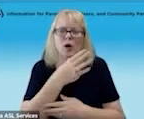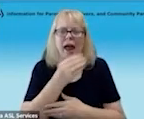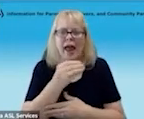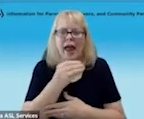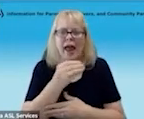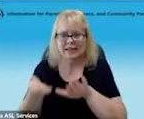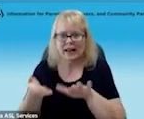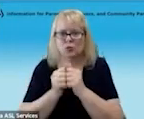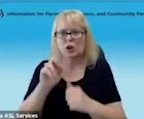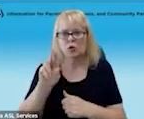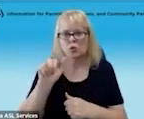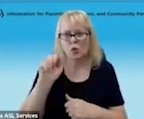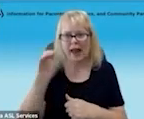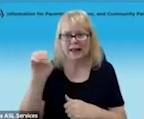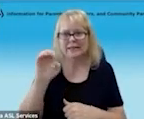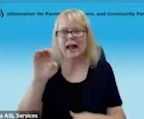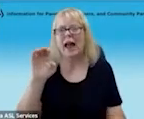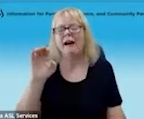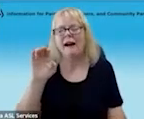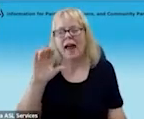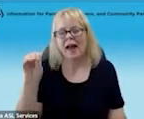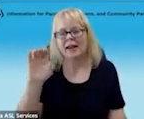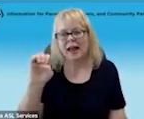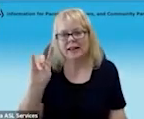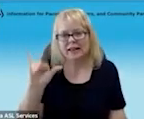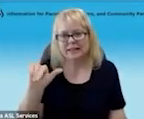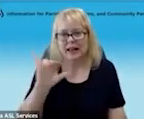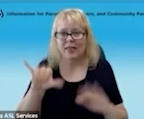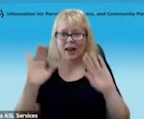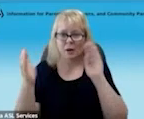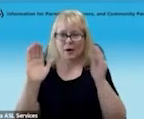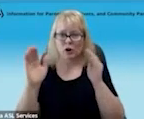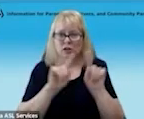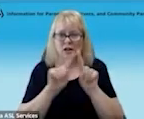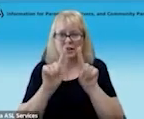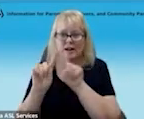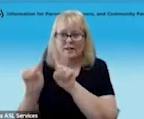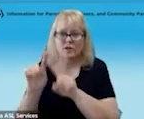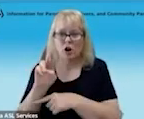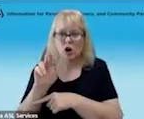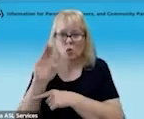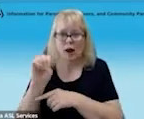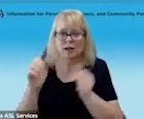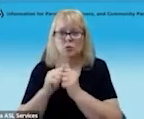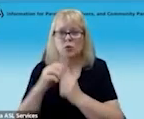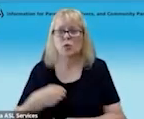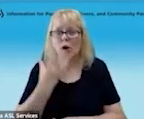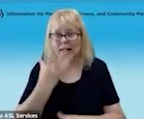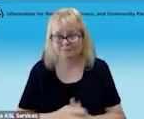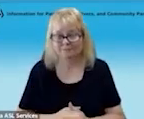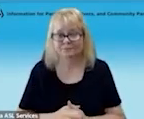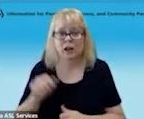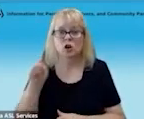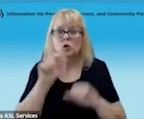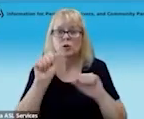This is not news. This table shows the risk of COVID-19 cases, hospitalizations, and deaths